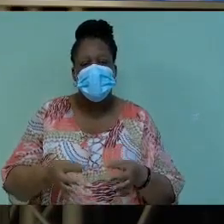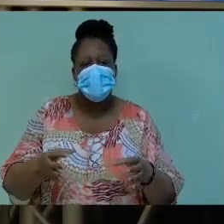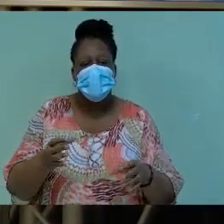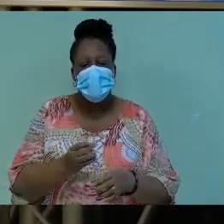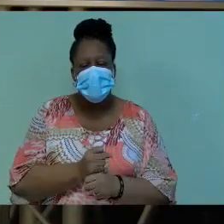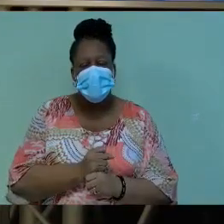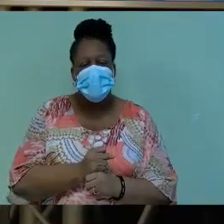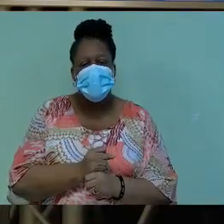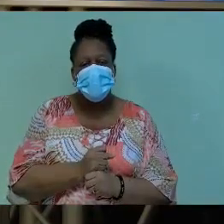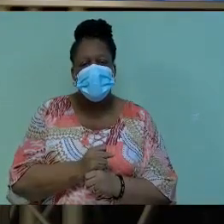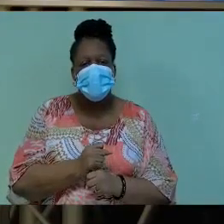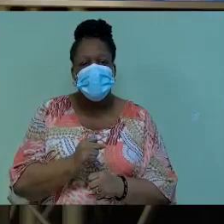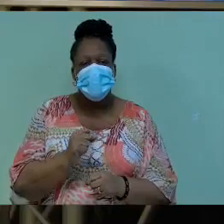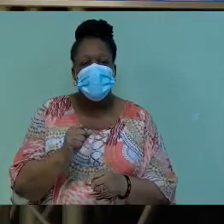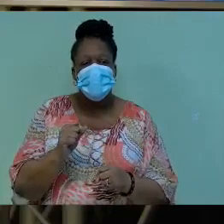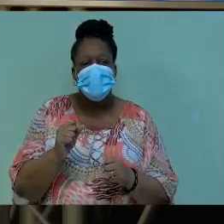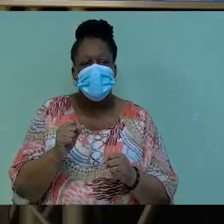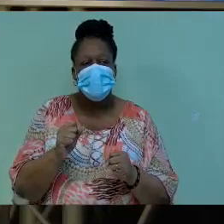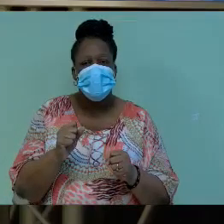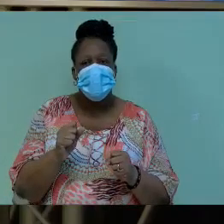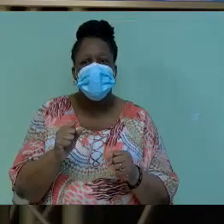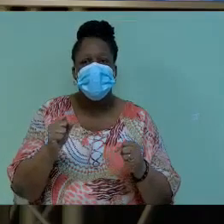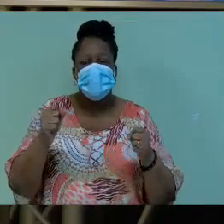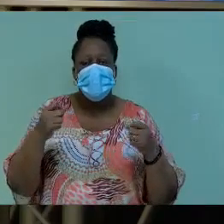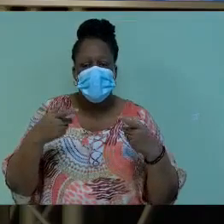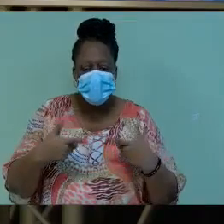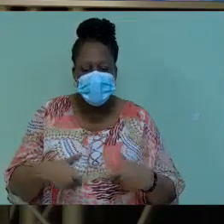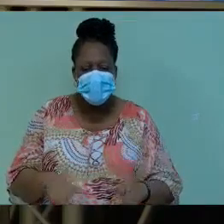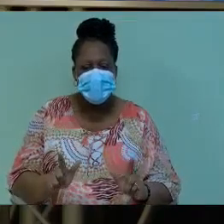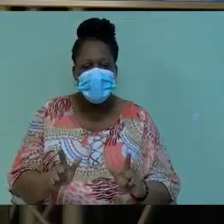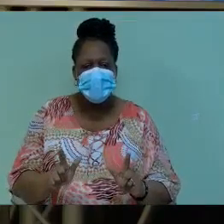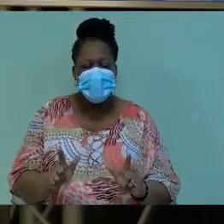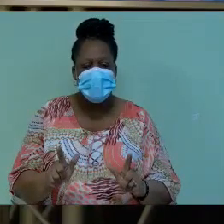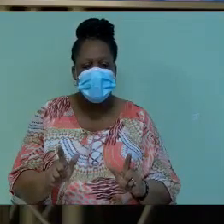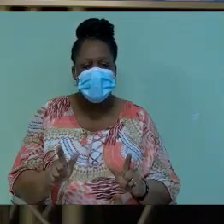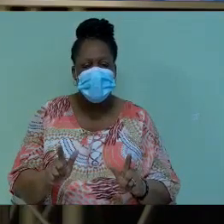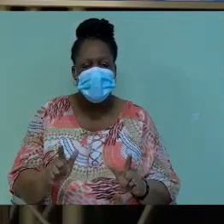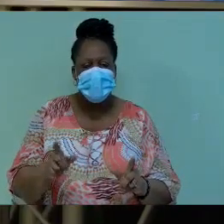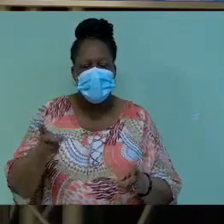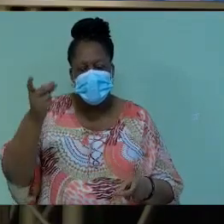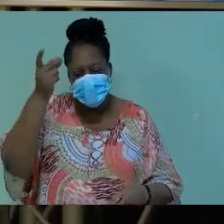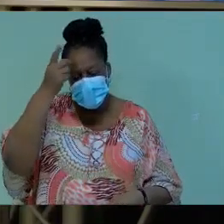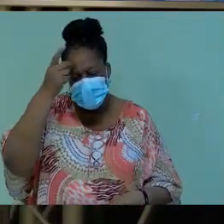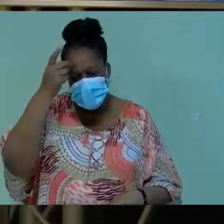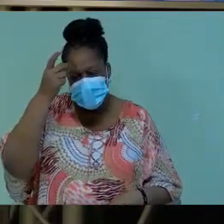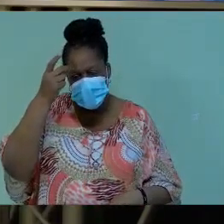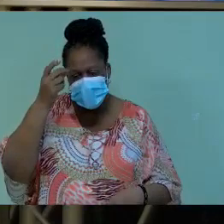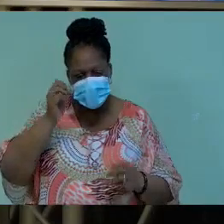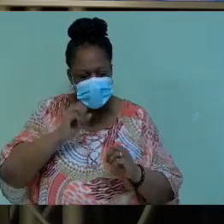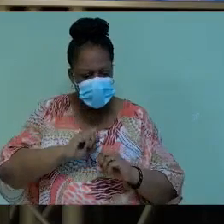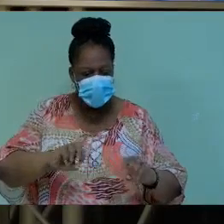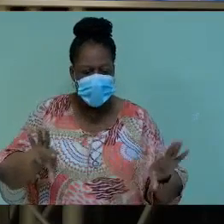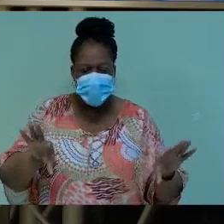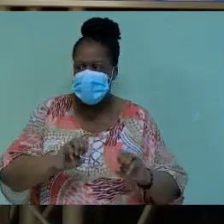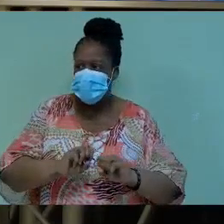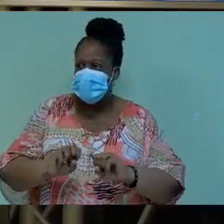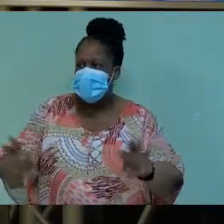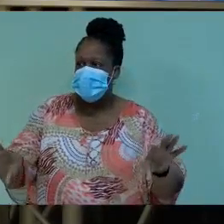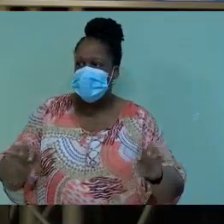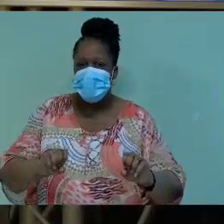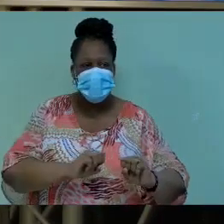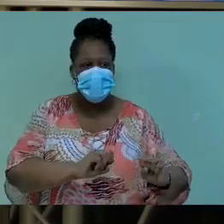means that we'll allow the virus to spread rampantly through the country and see who recovers. Now,